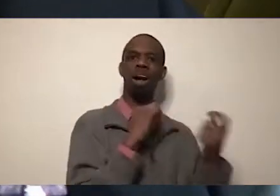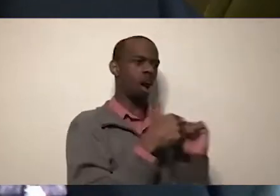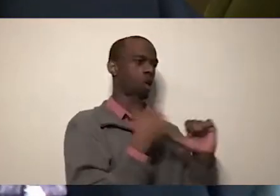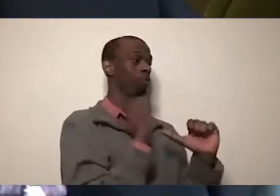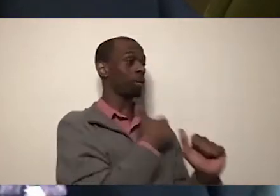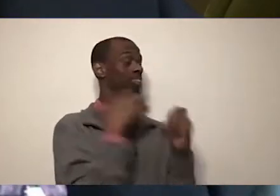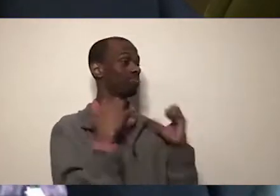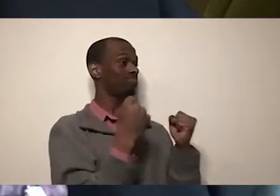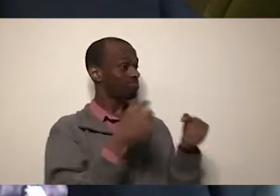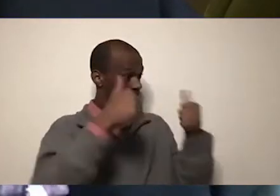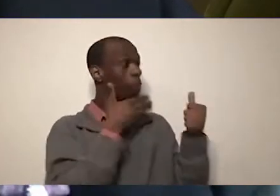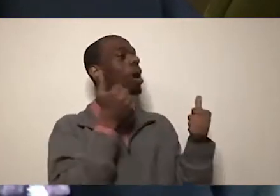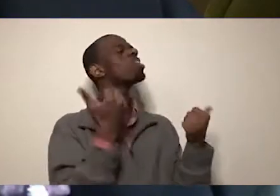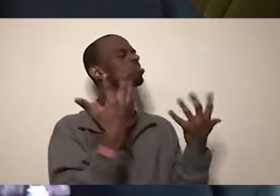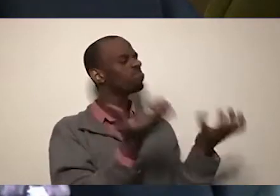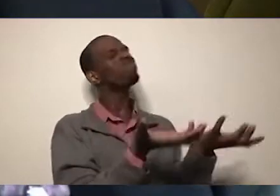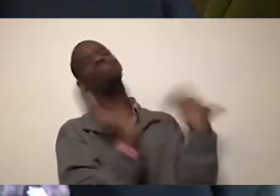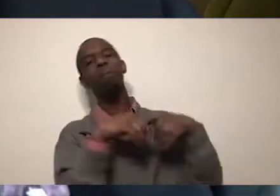strong